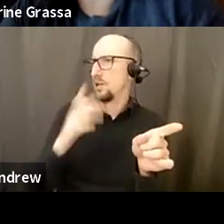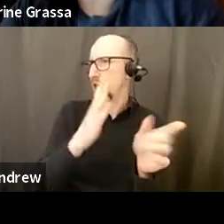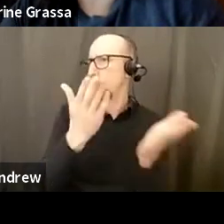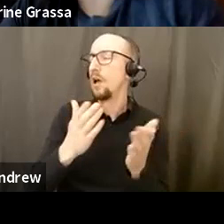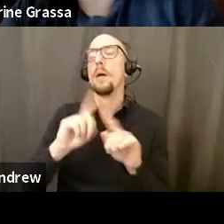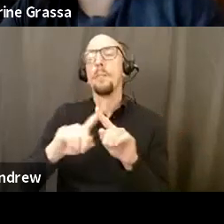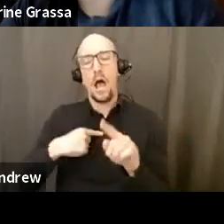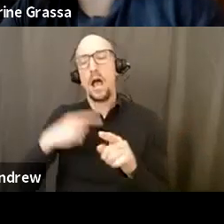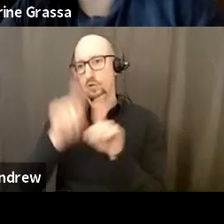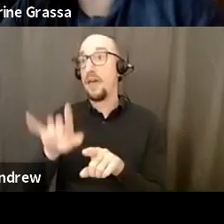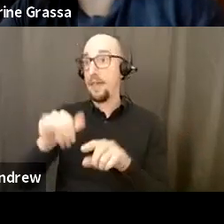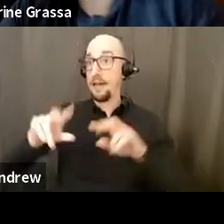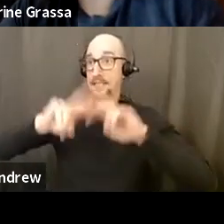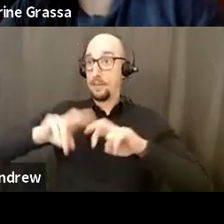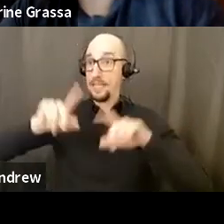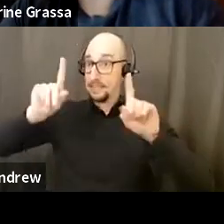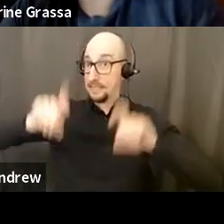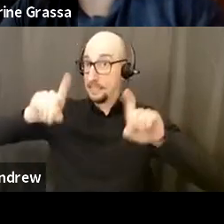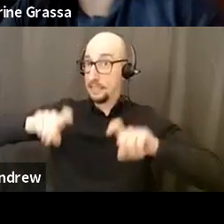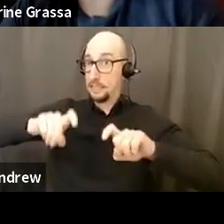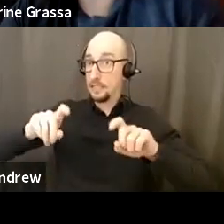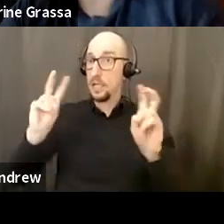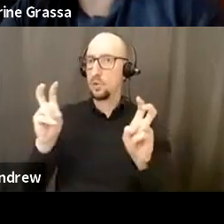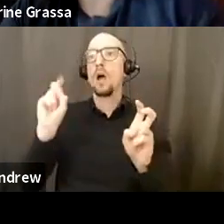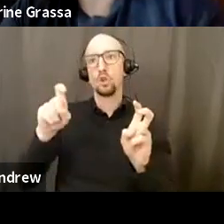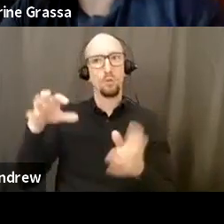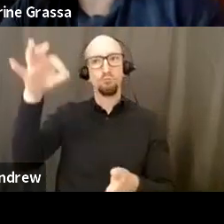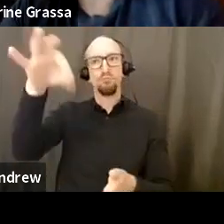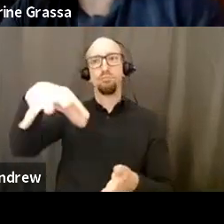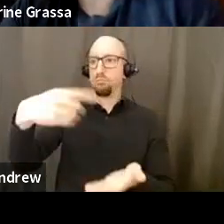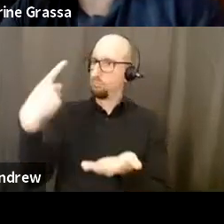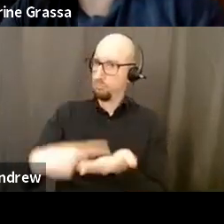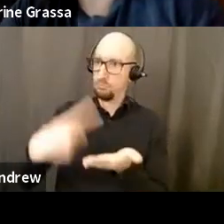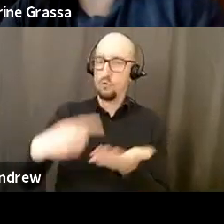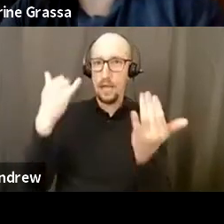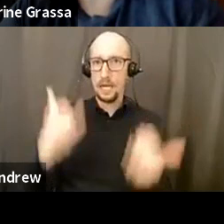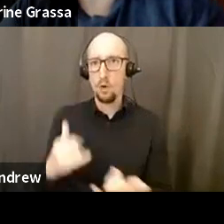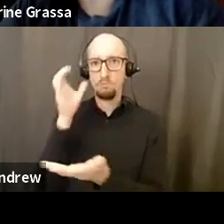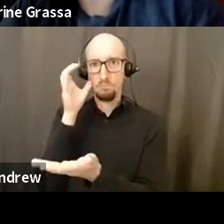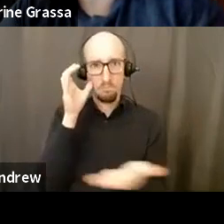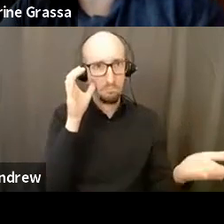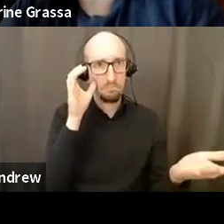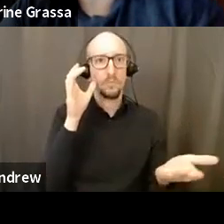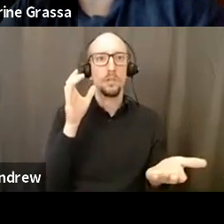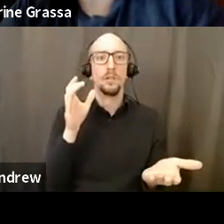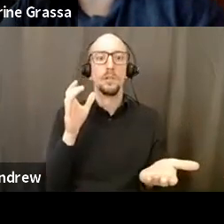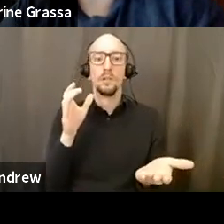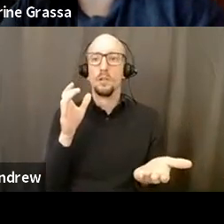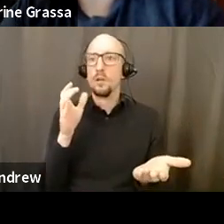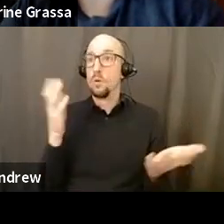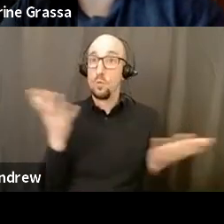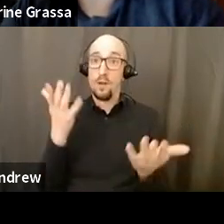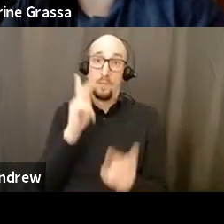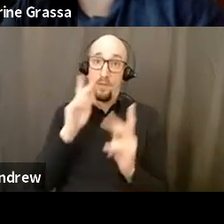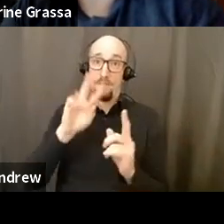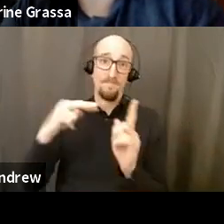the assessment issue on the table right now and listen to what